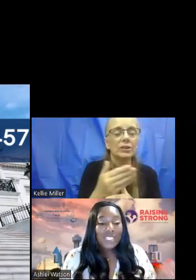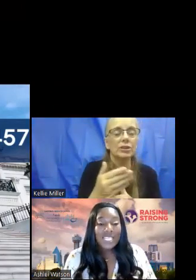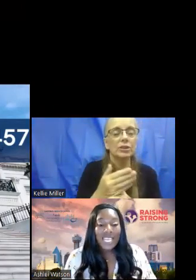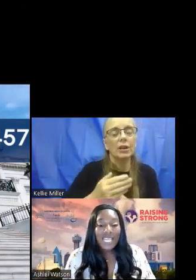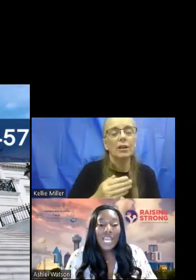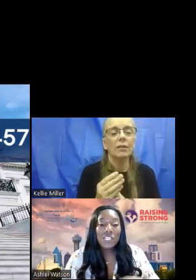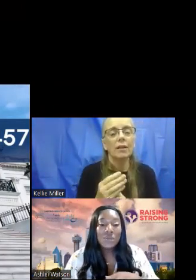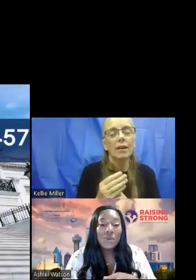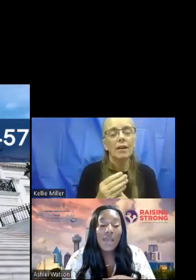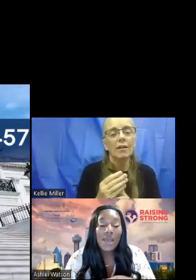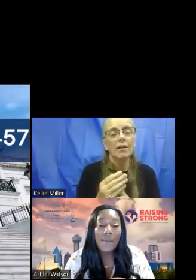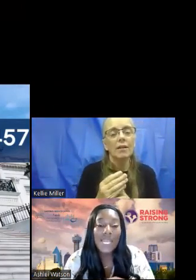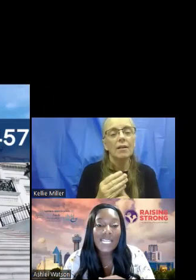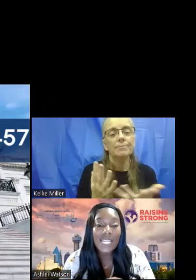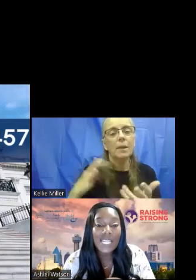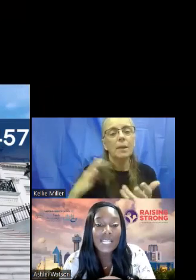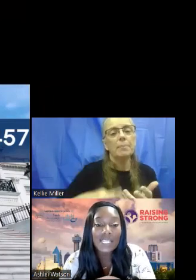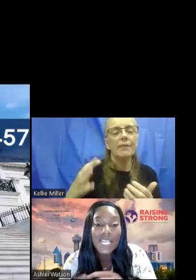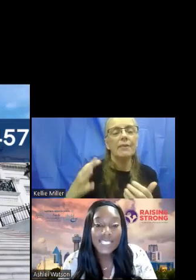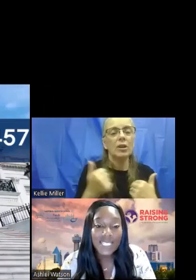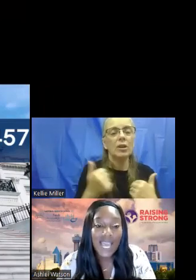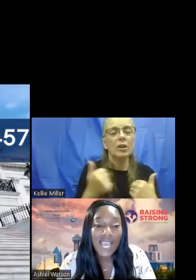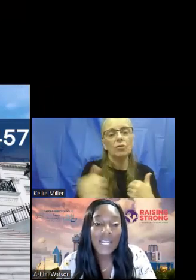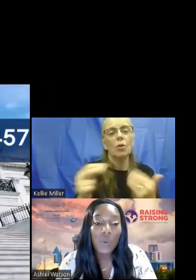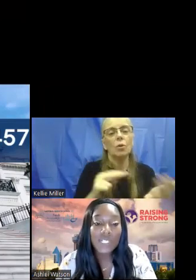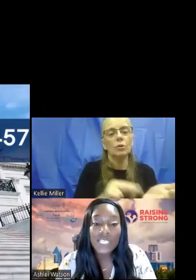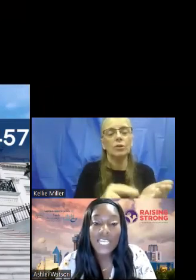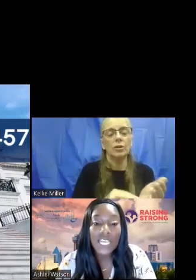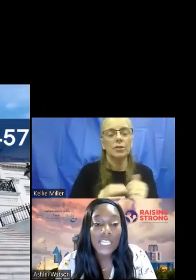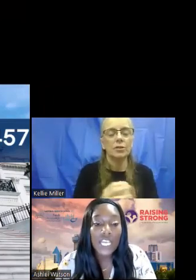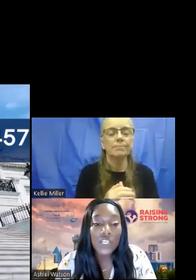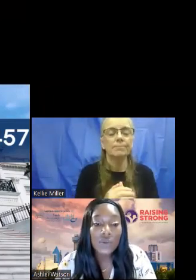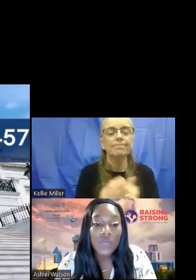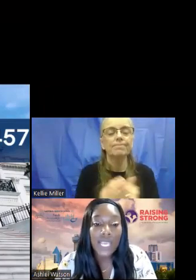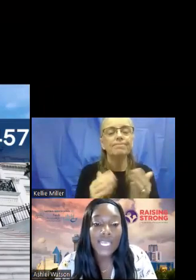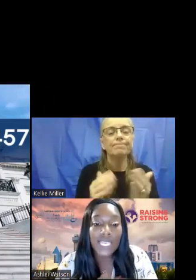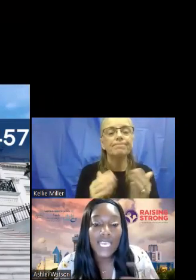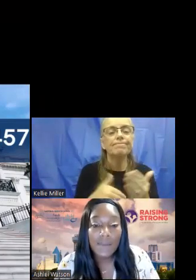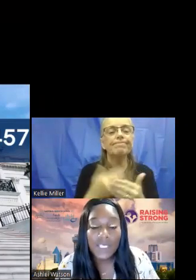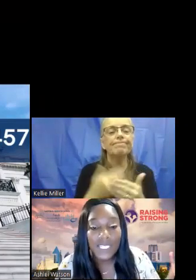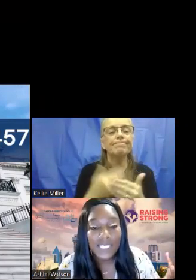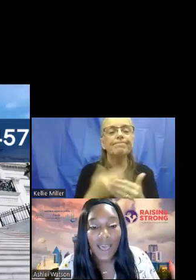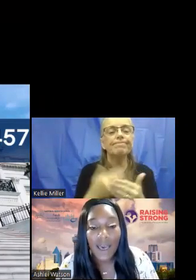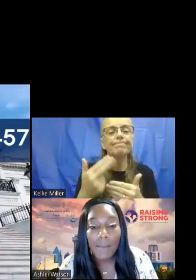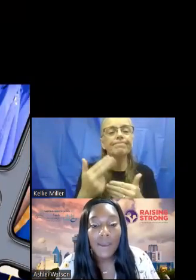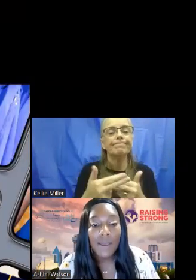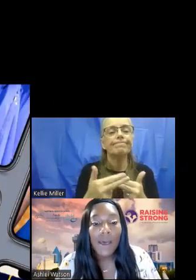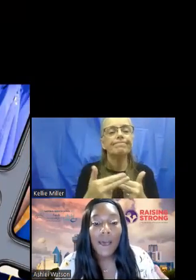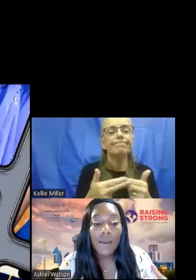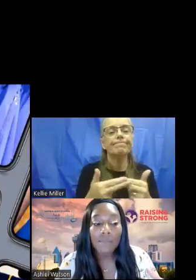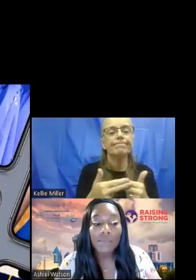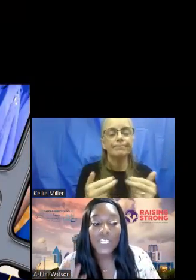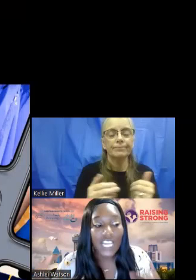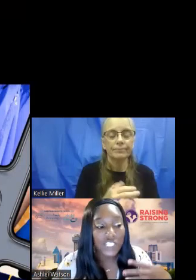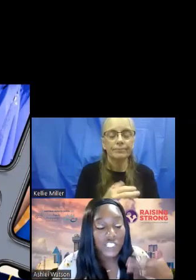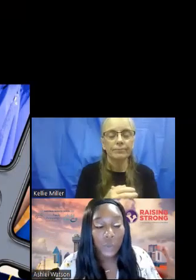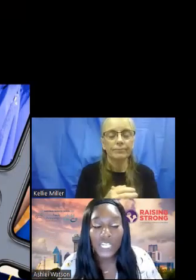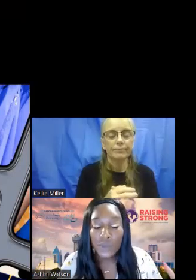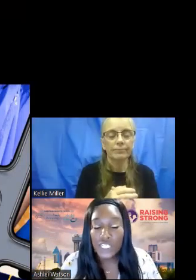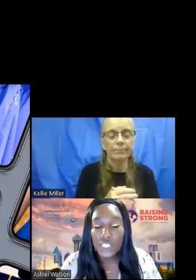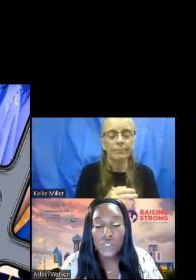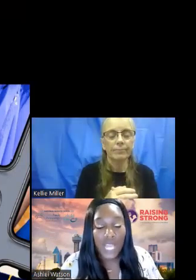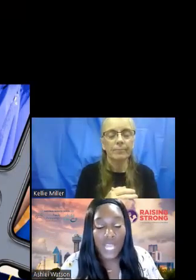All right, once again, you, next slide. Once again, you can keep this up.